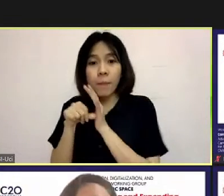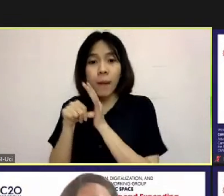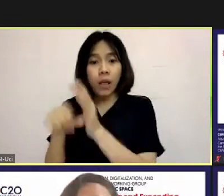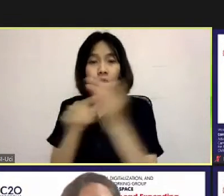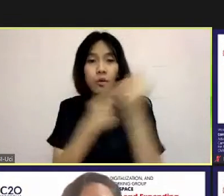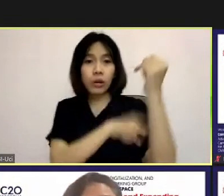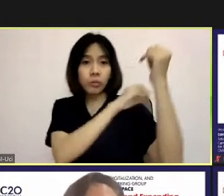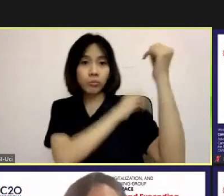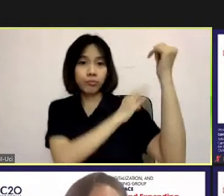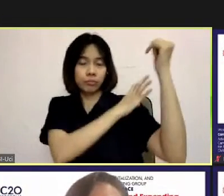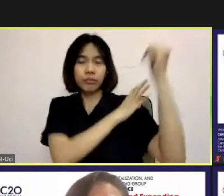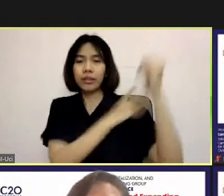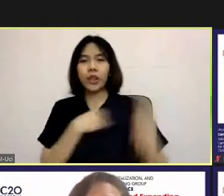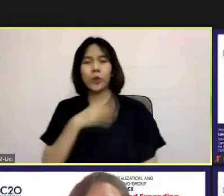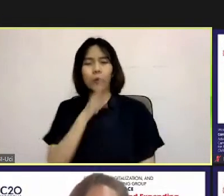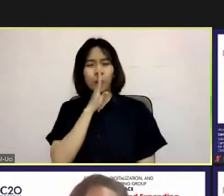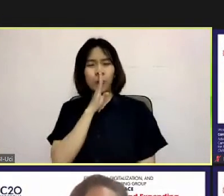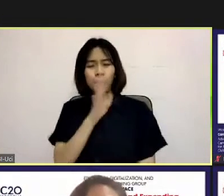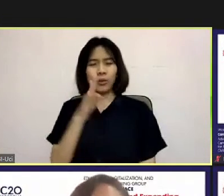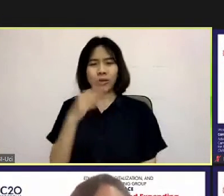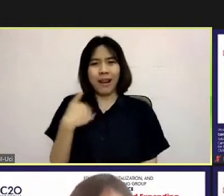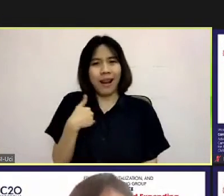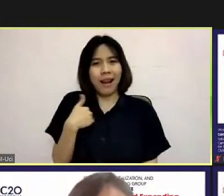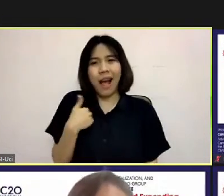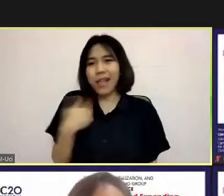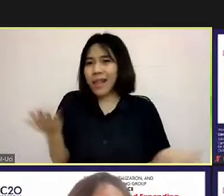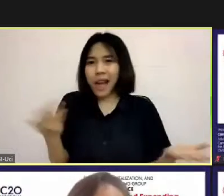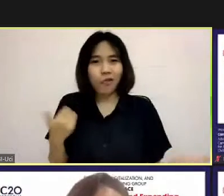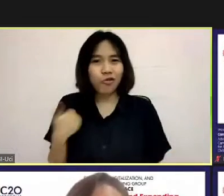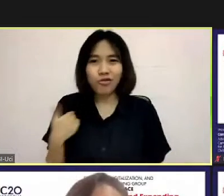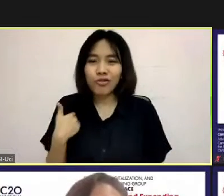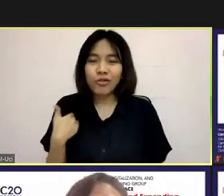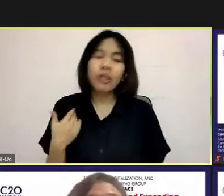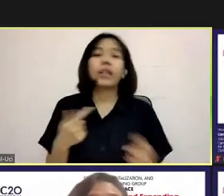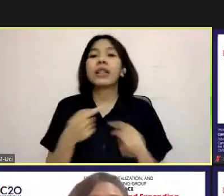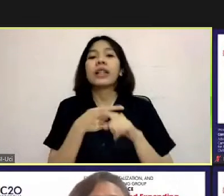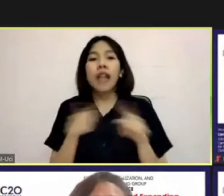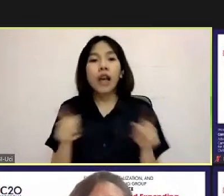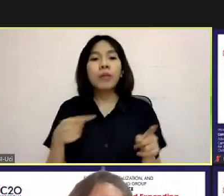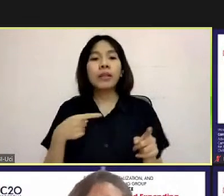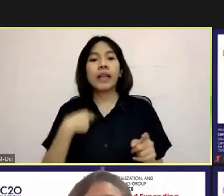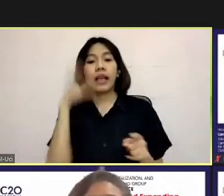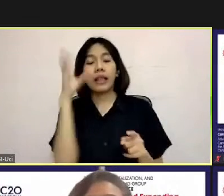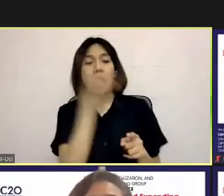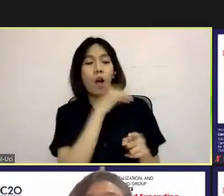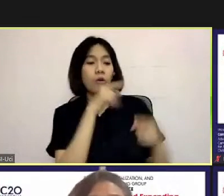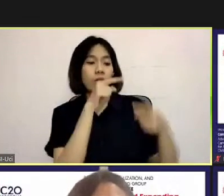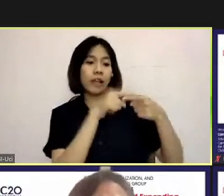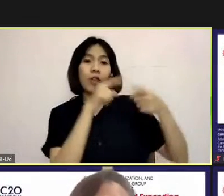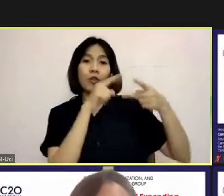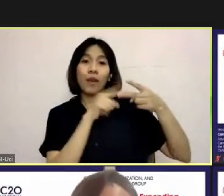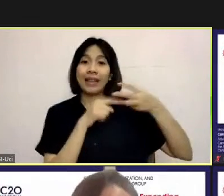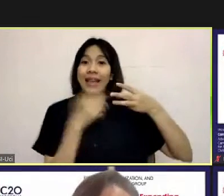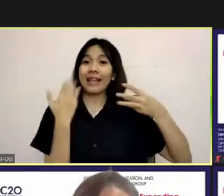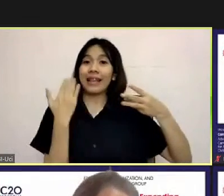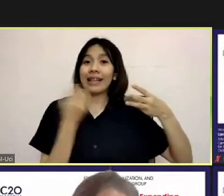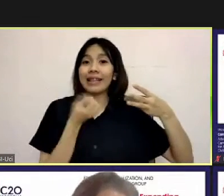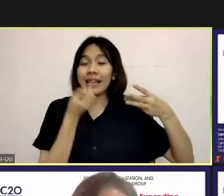no idea. But what I know is that each from those